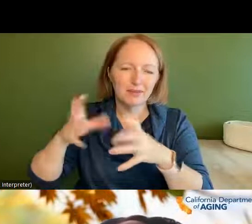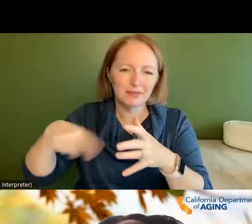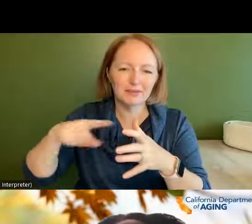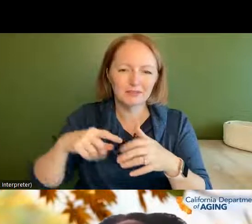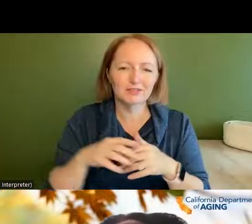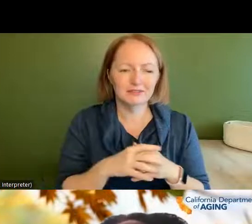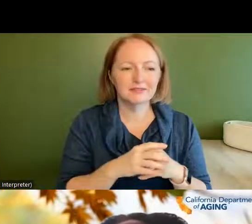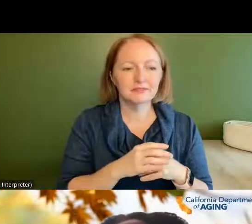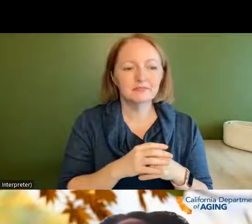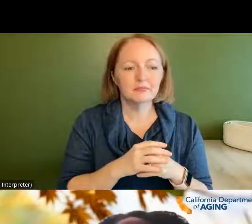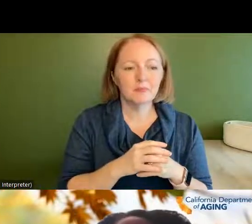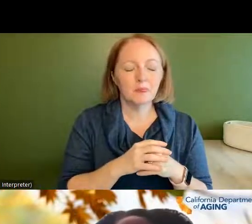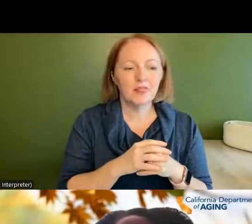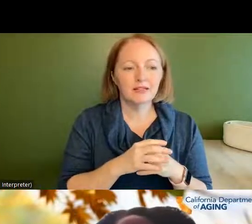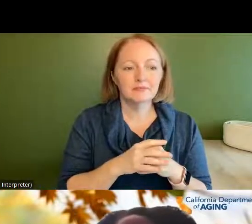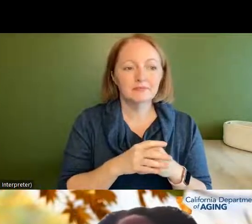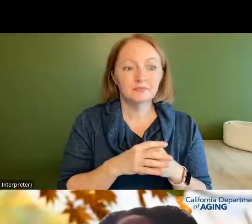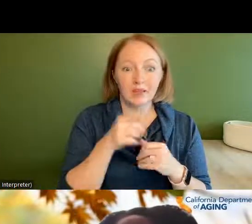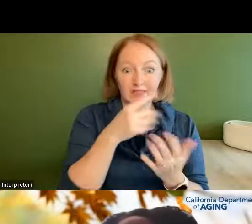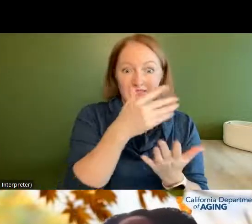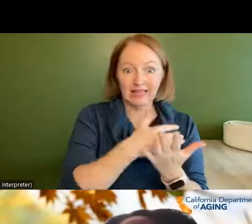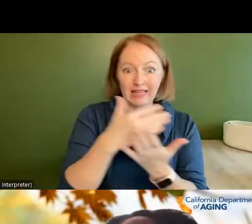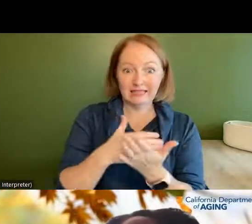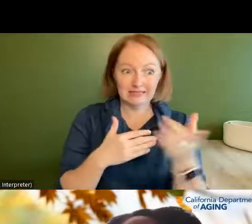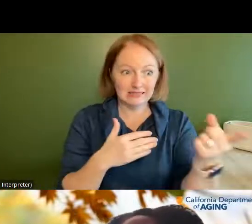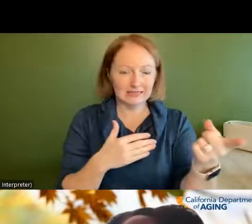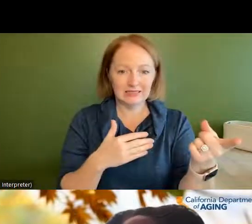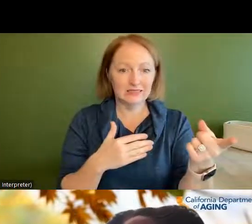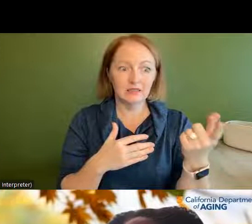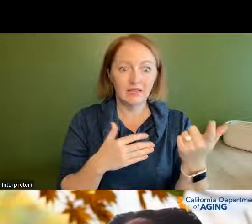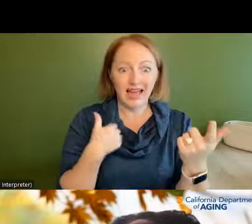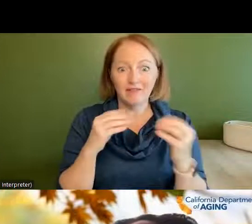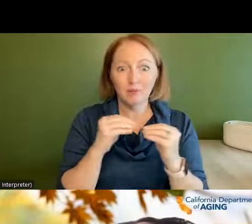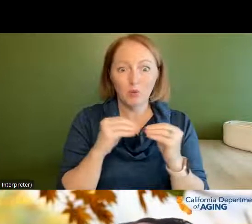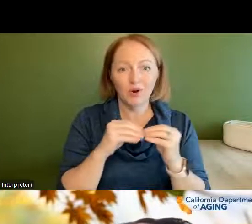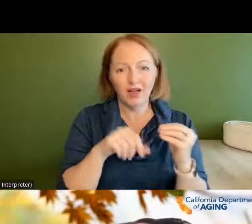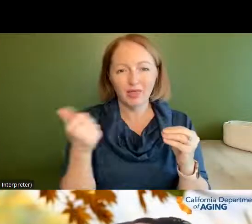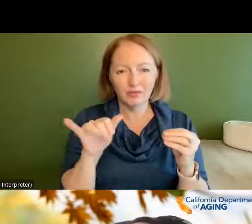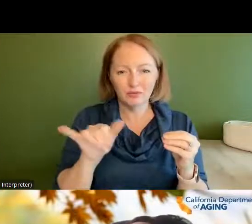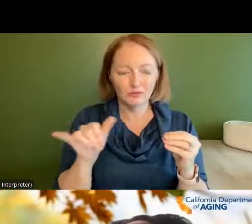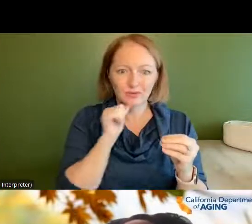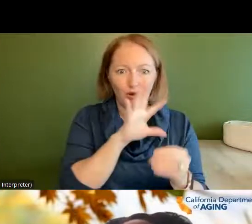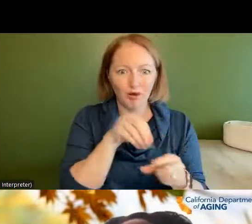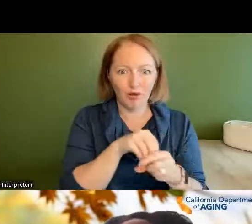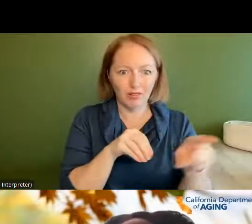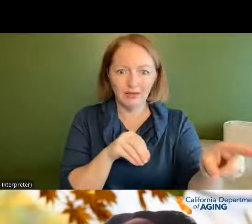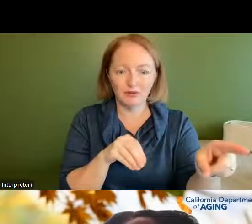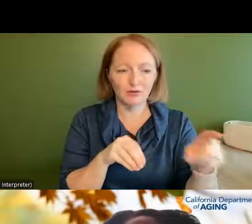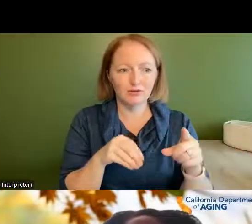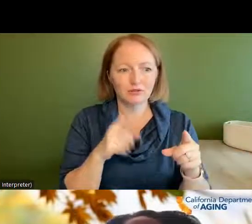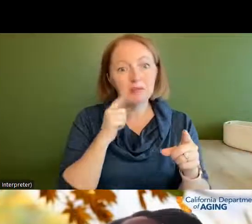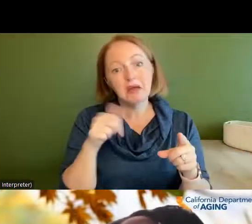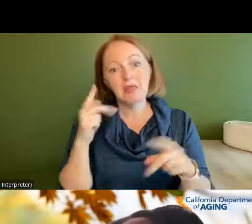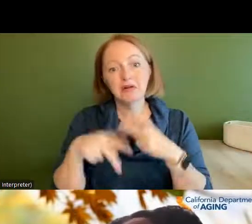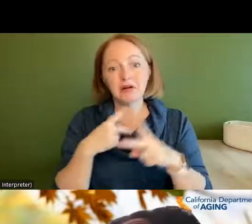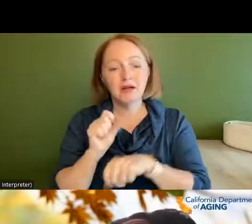do want to point out that this list that you see here, this is not an exhaustive list. So there may be other types of